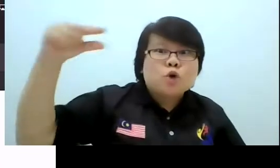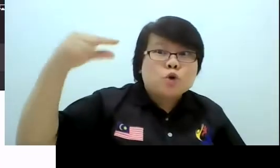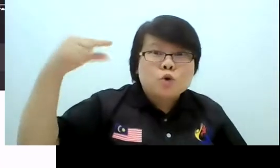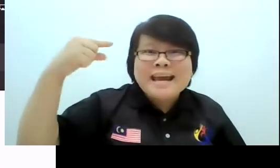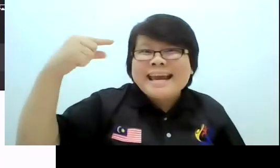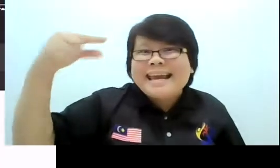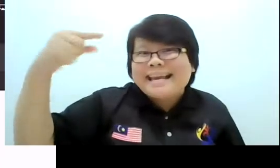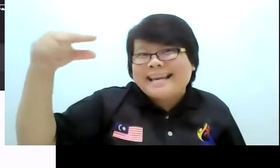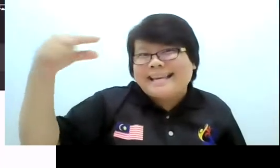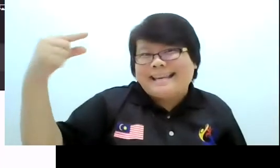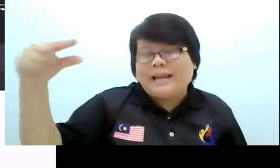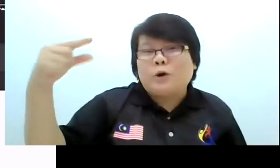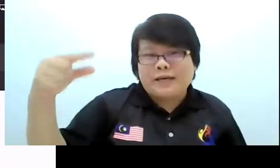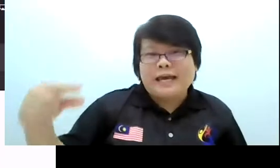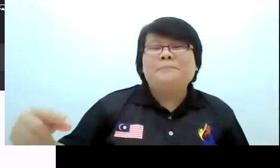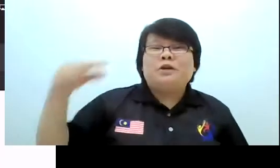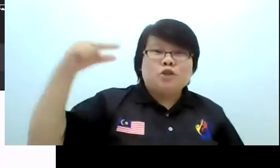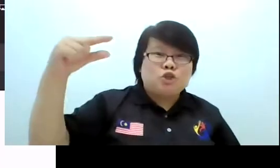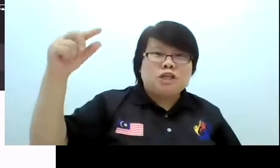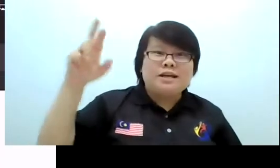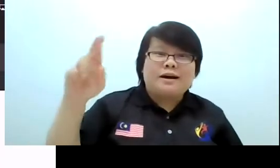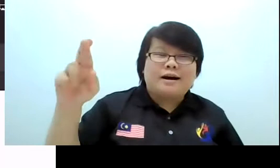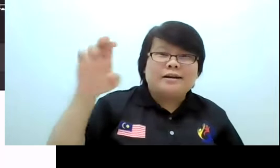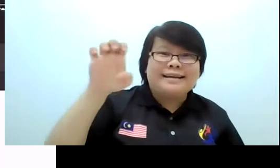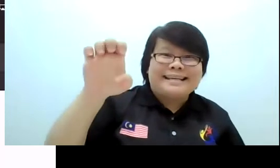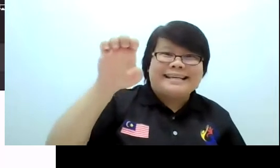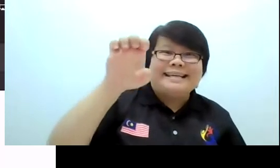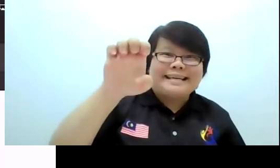It's green. Okay,